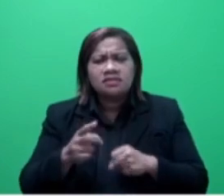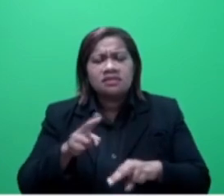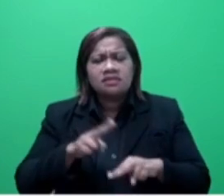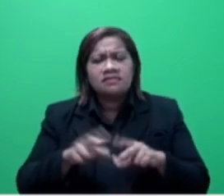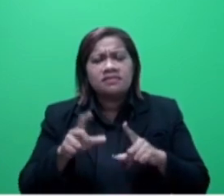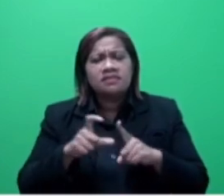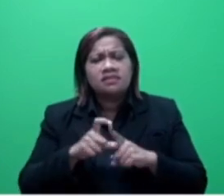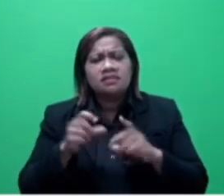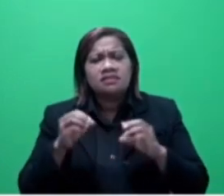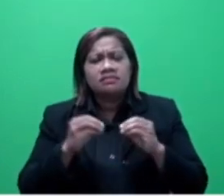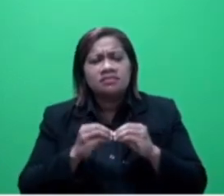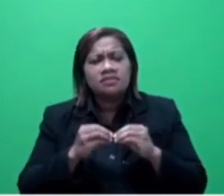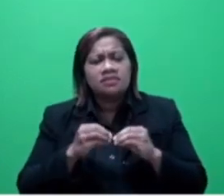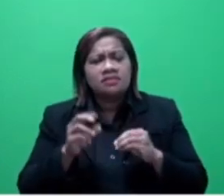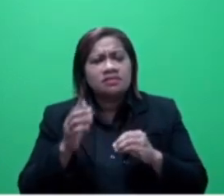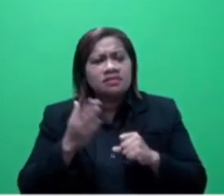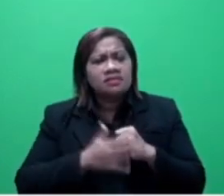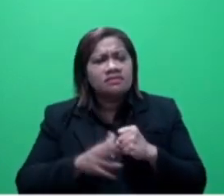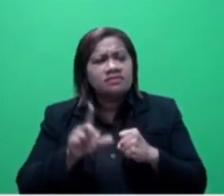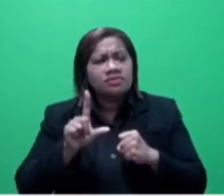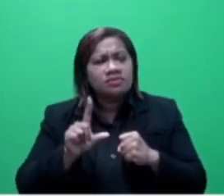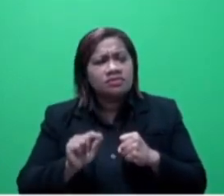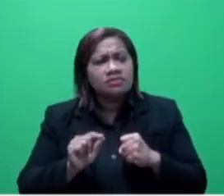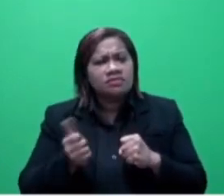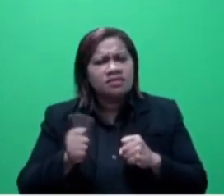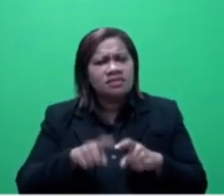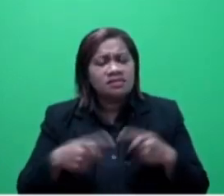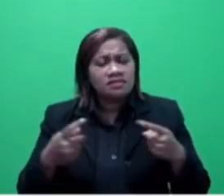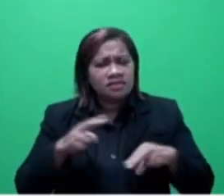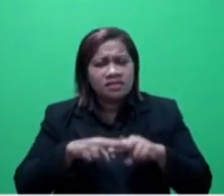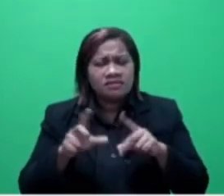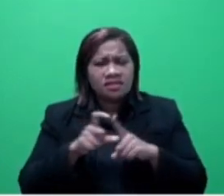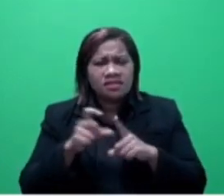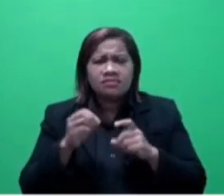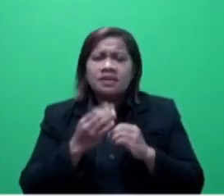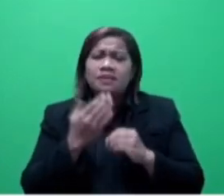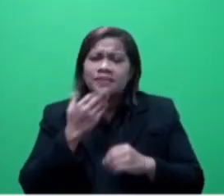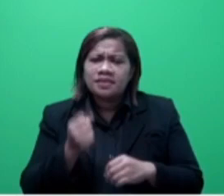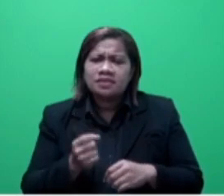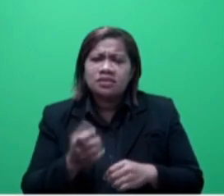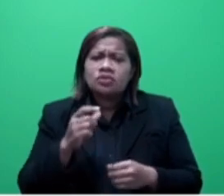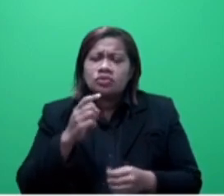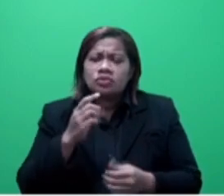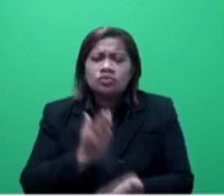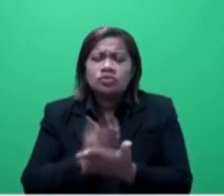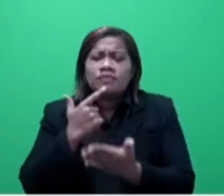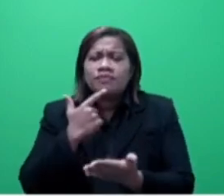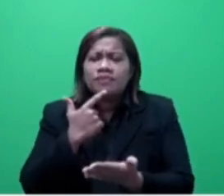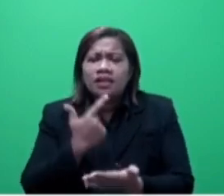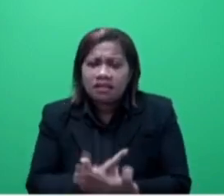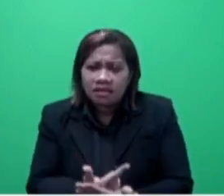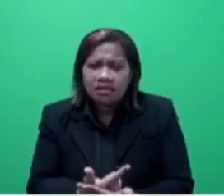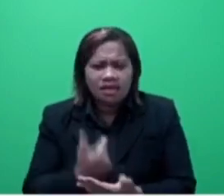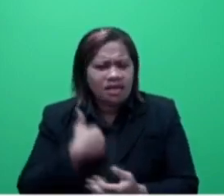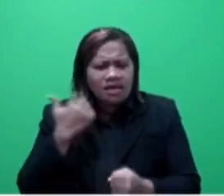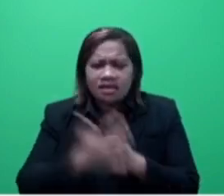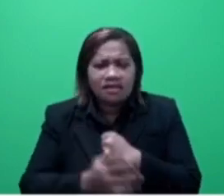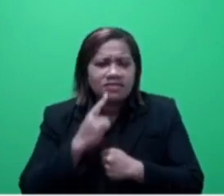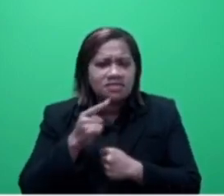done anything for the sugar industry, so the minister should stop lying and misrepresenting what I said. I've never said that. Thank you, Mr.